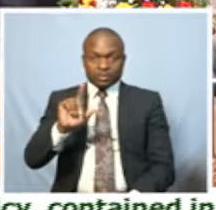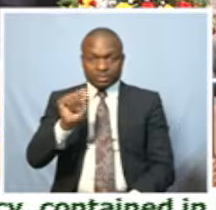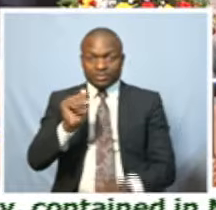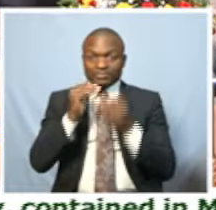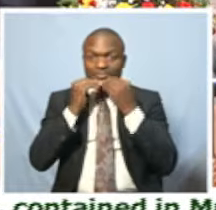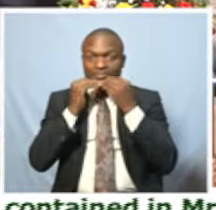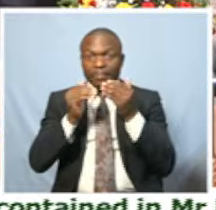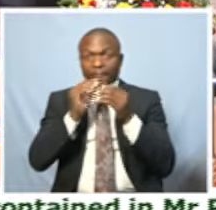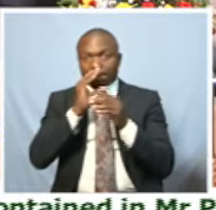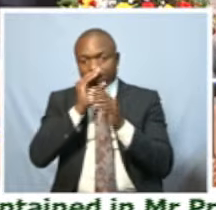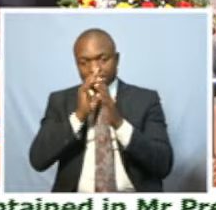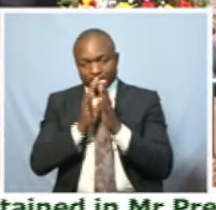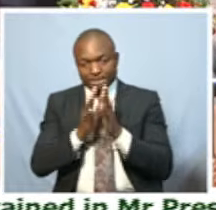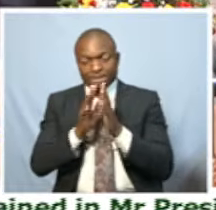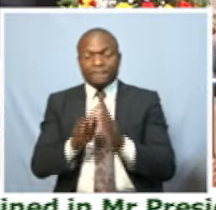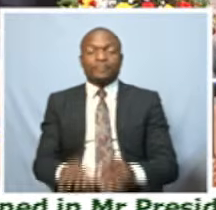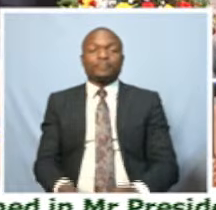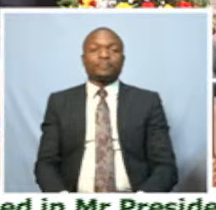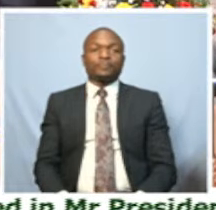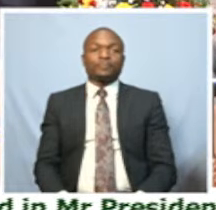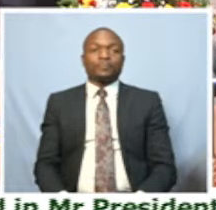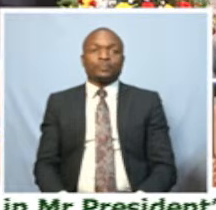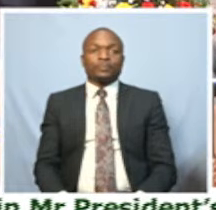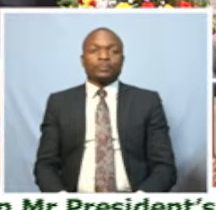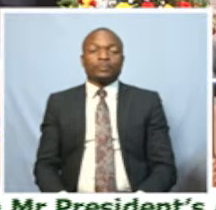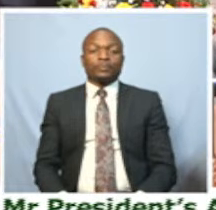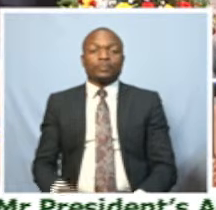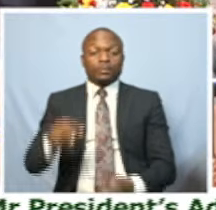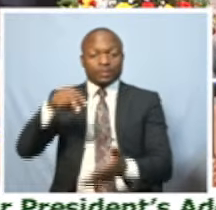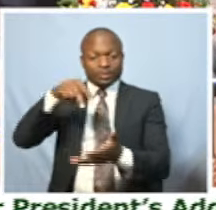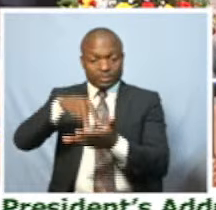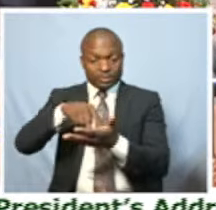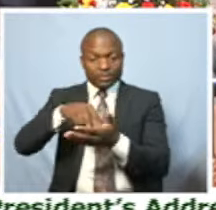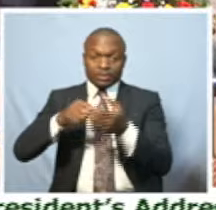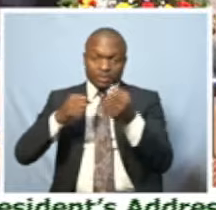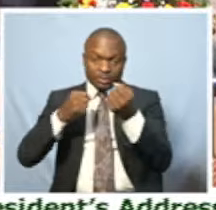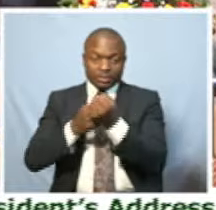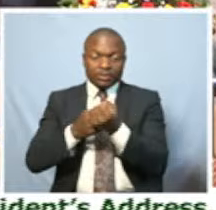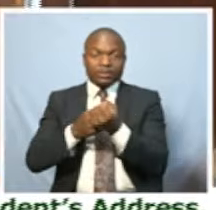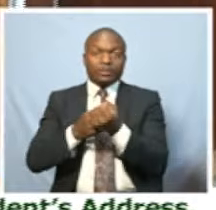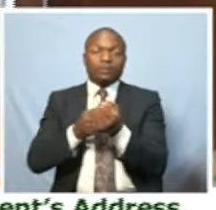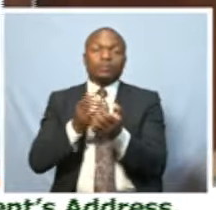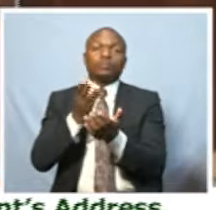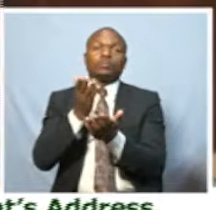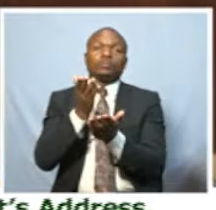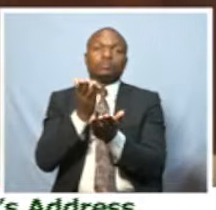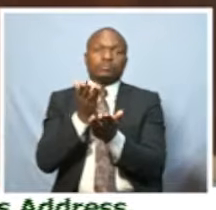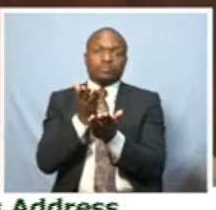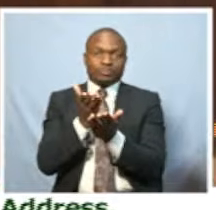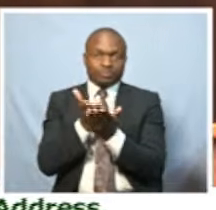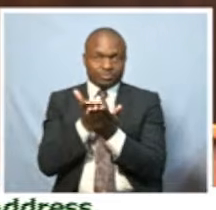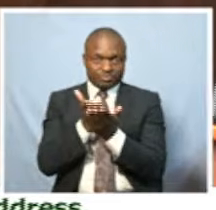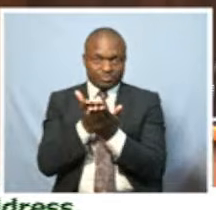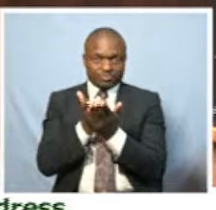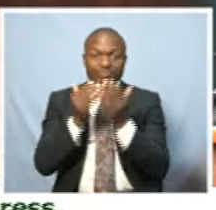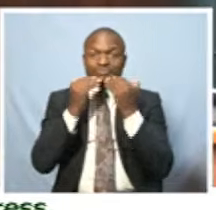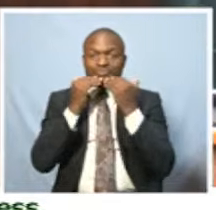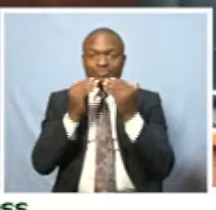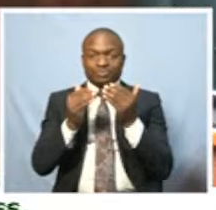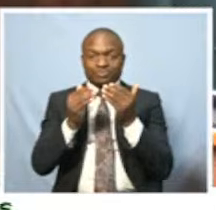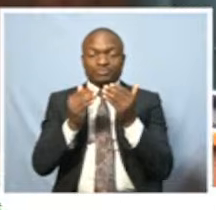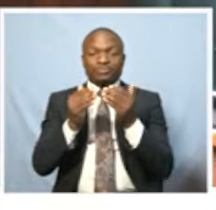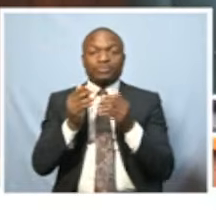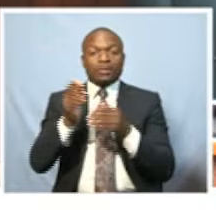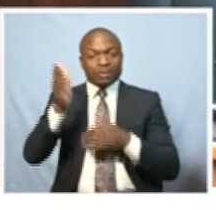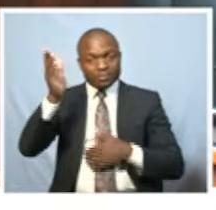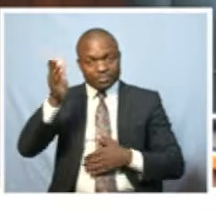Thank you, Mr. Speaker. I rise to second the motion of thanks on the address delivered